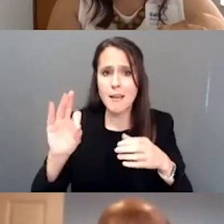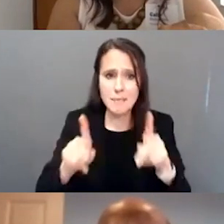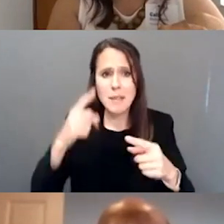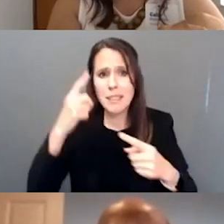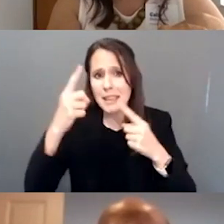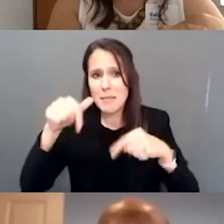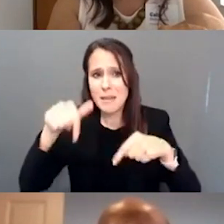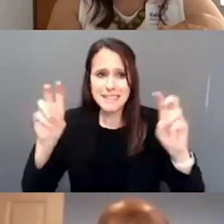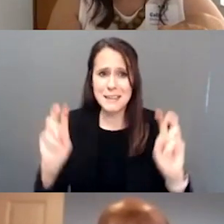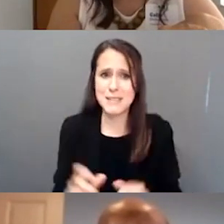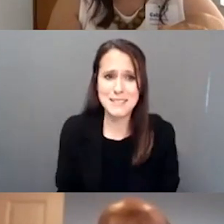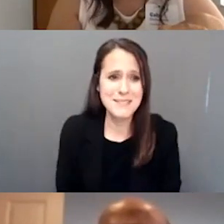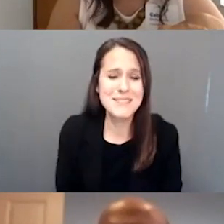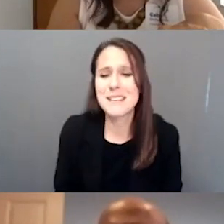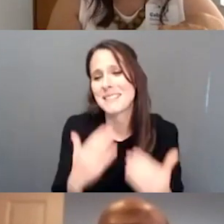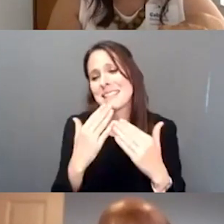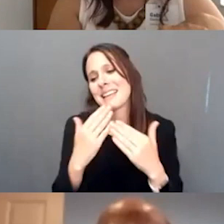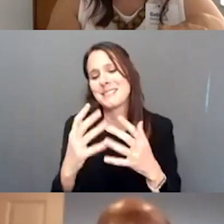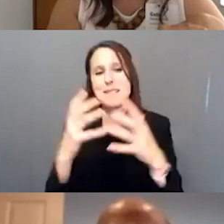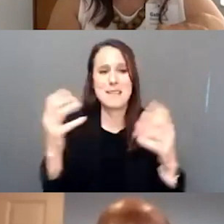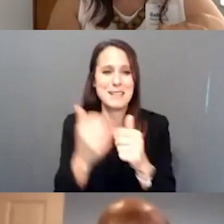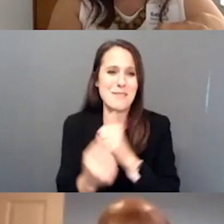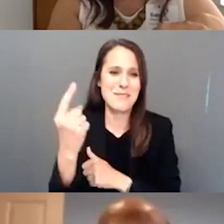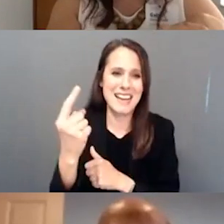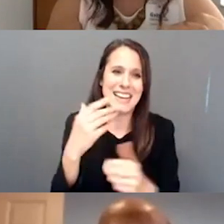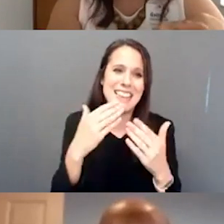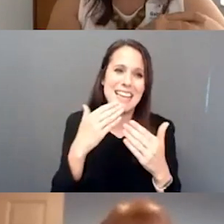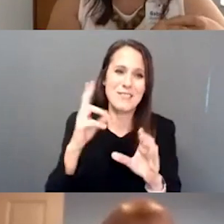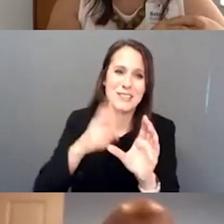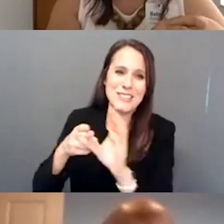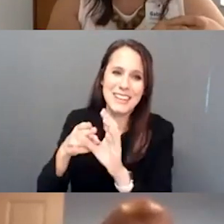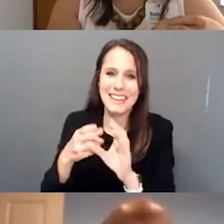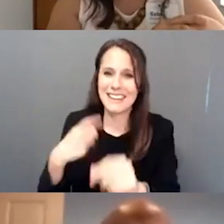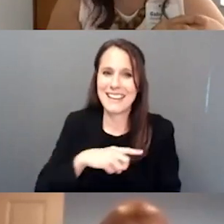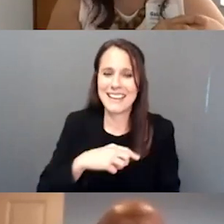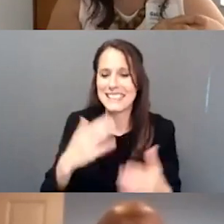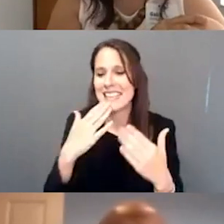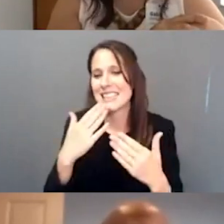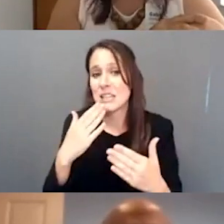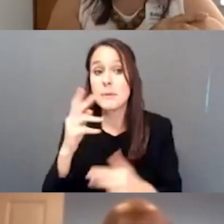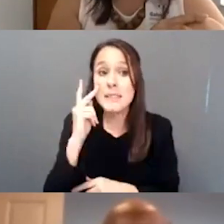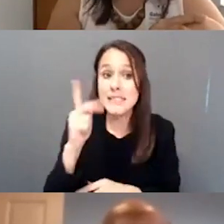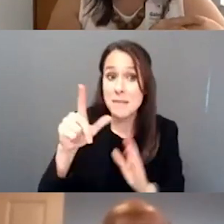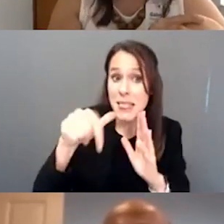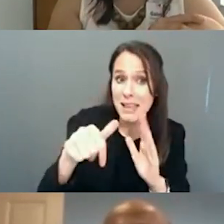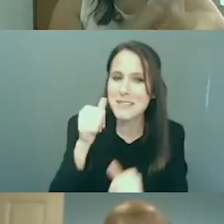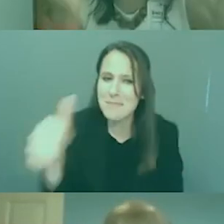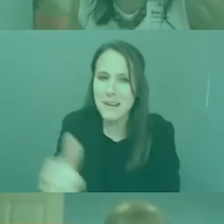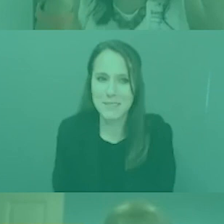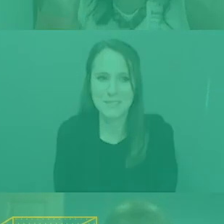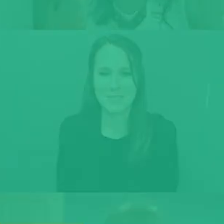about these topics. So thank you so much, everyone. Thank you for joining us. Thank you, Gaby. We'll see you later and tomorrow.